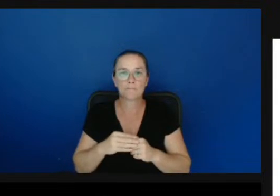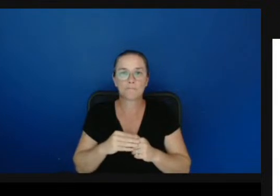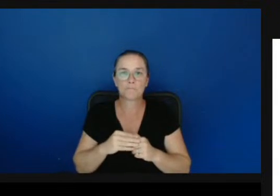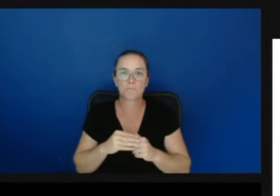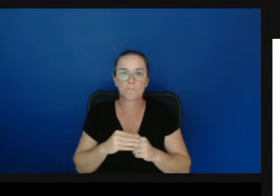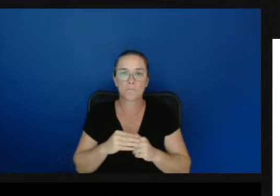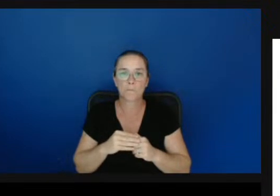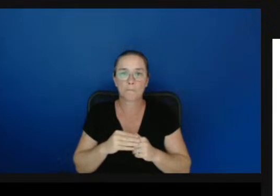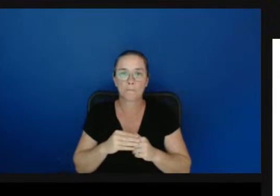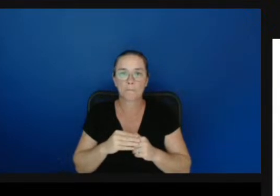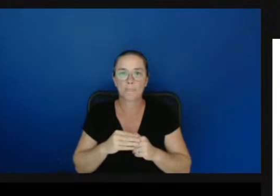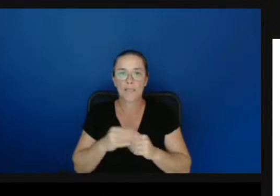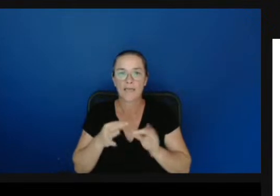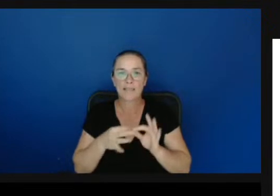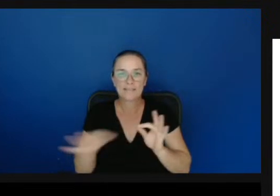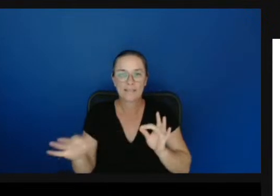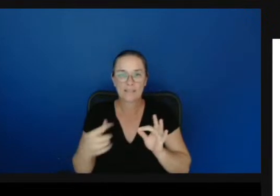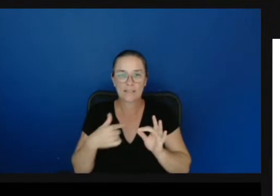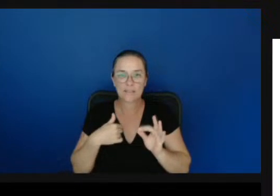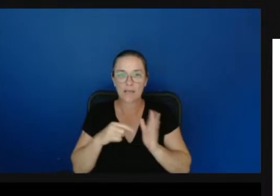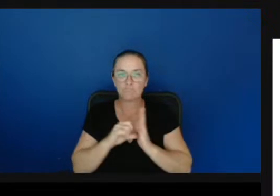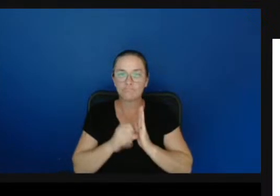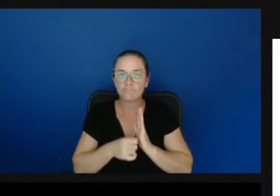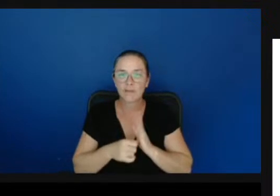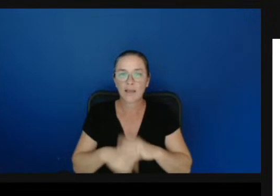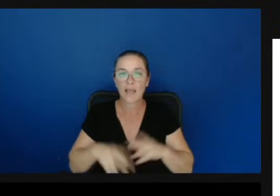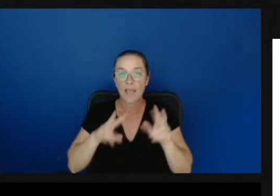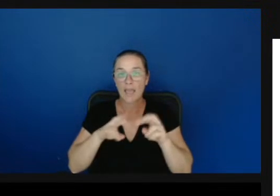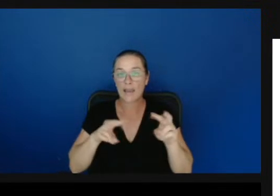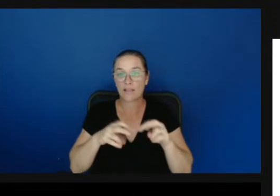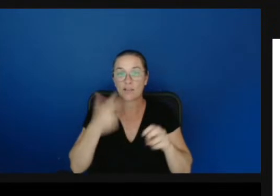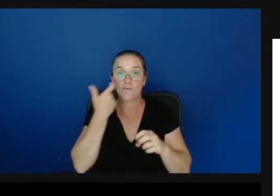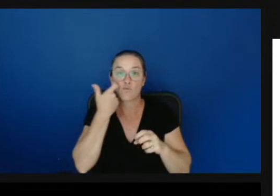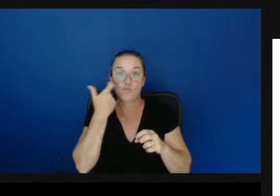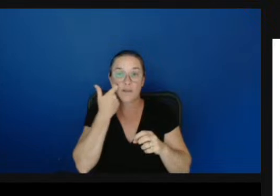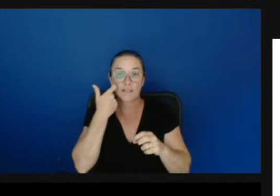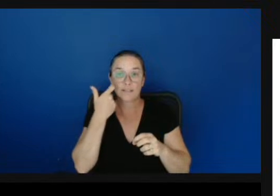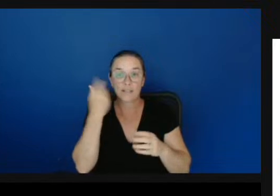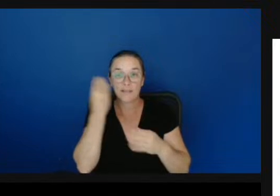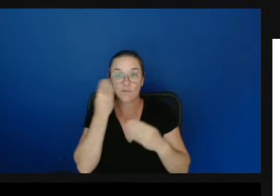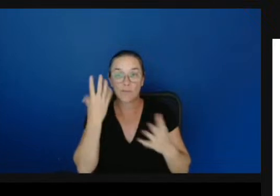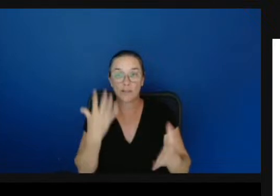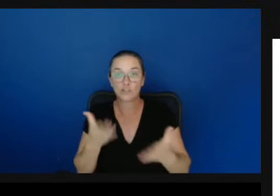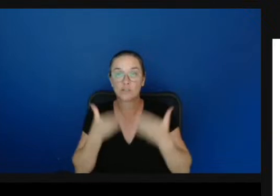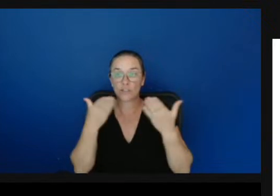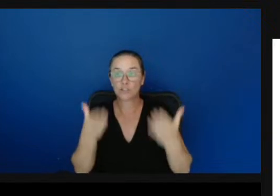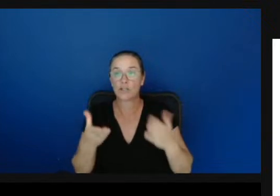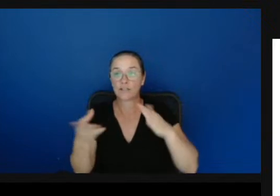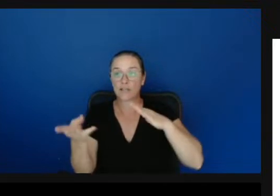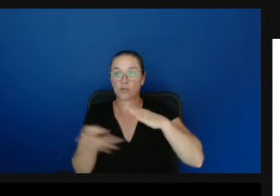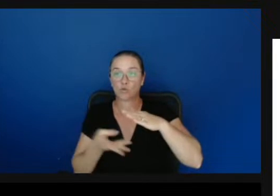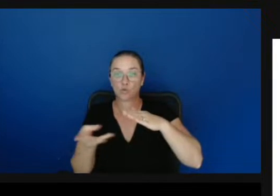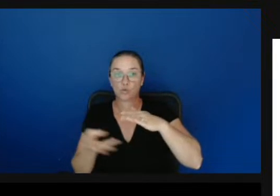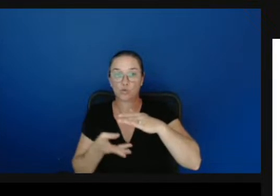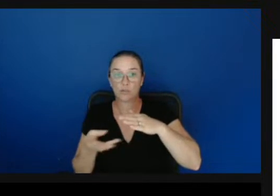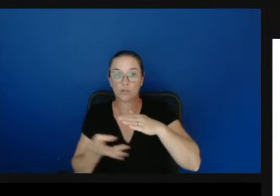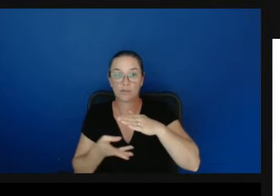sentence I like right here. Analysis of recent data suggests the intrusion